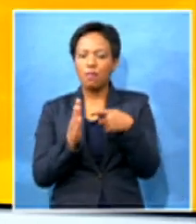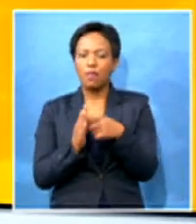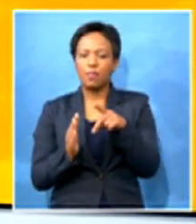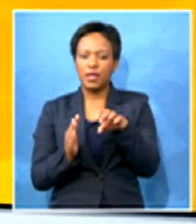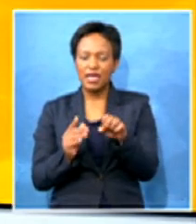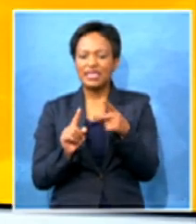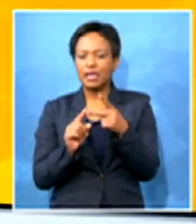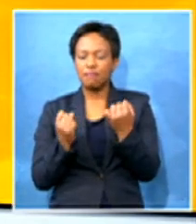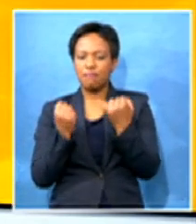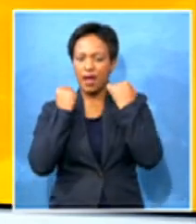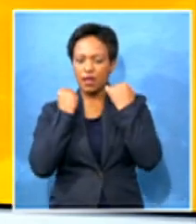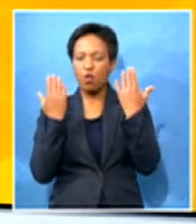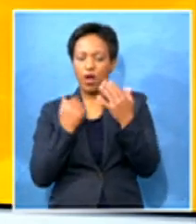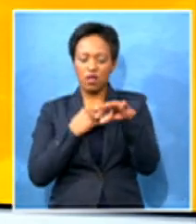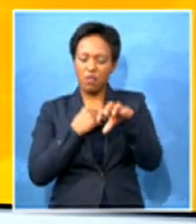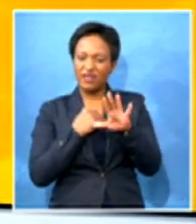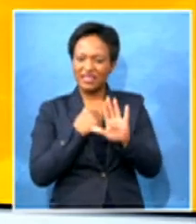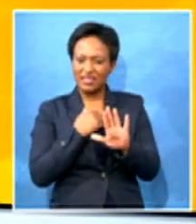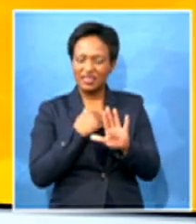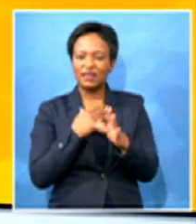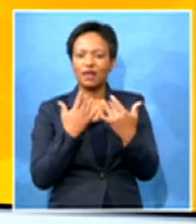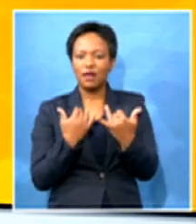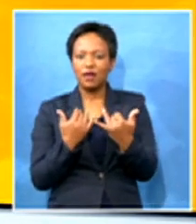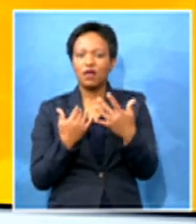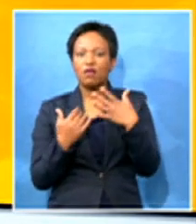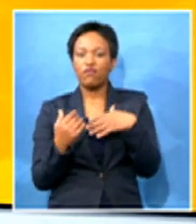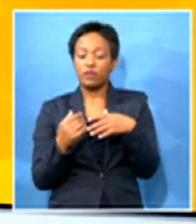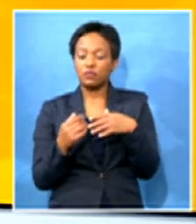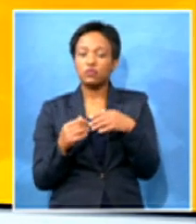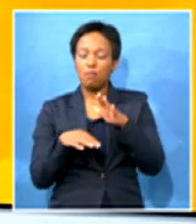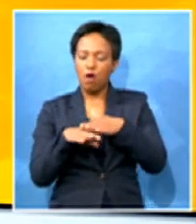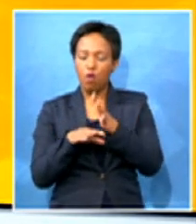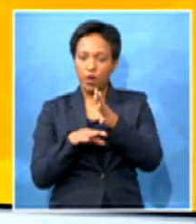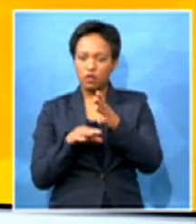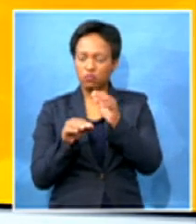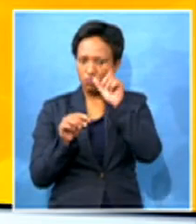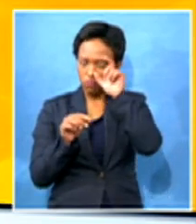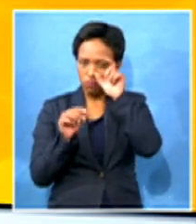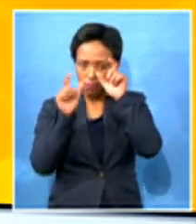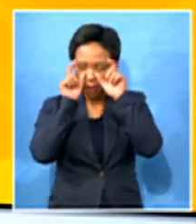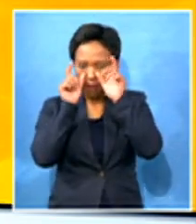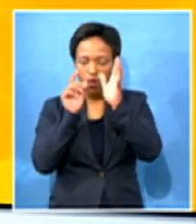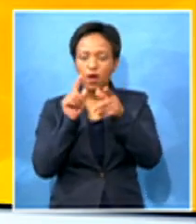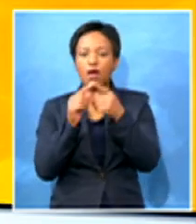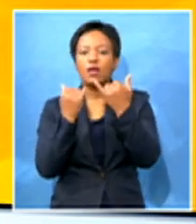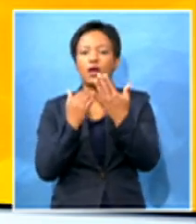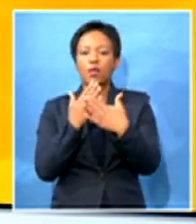and blankets in the province. And that one far from over. We'll keep our eye on it. All right, we're going to get a quick news update with...